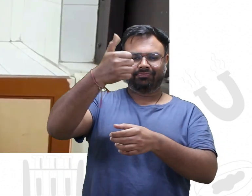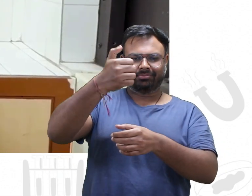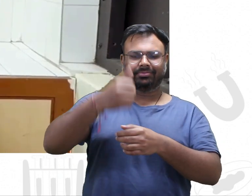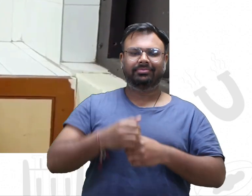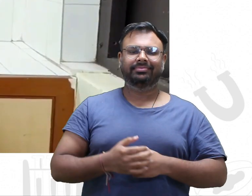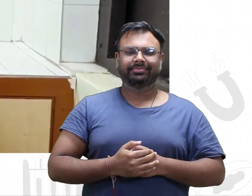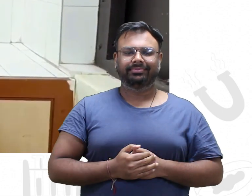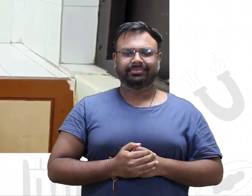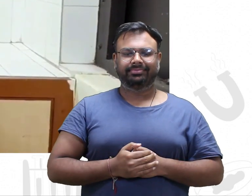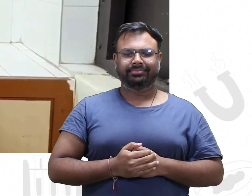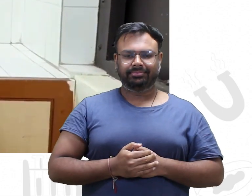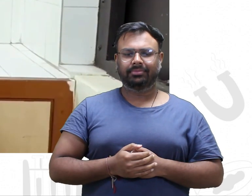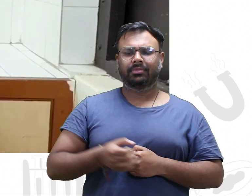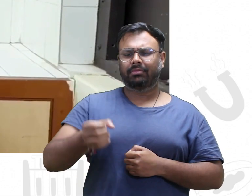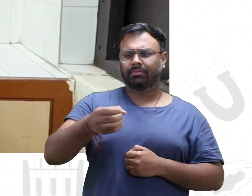water.